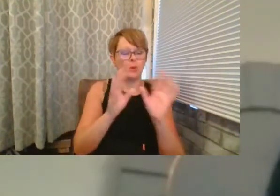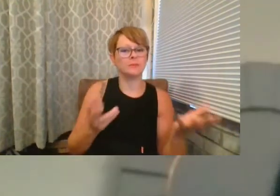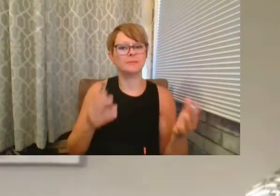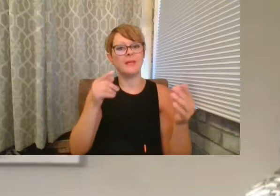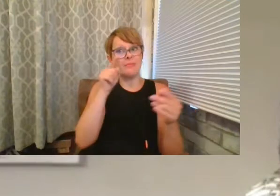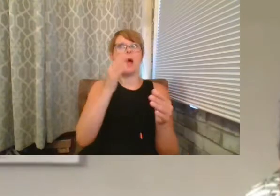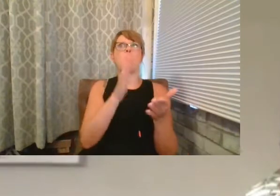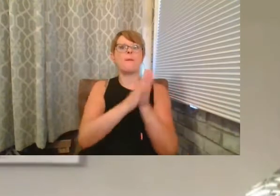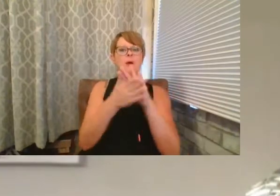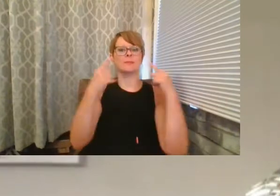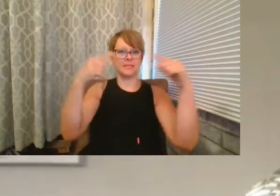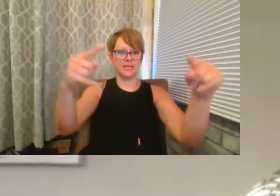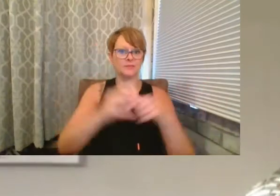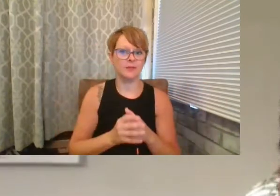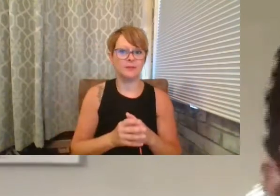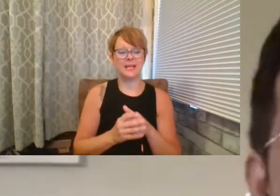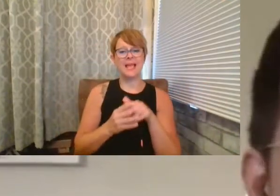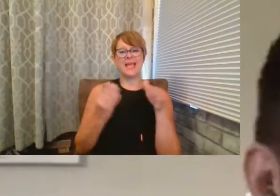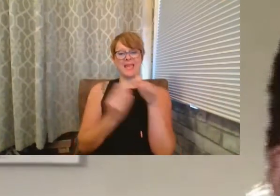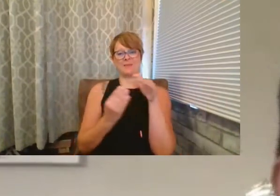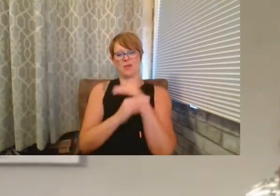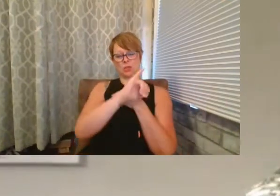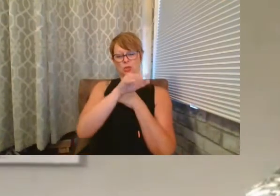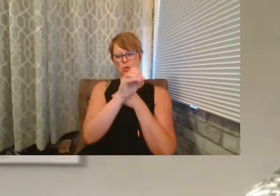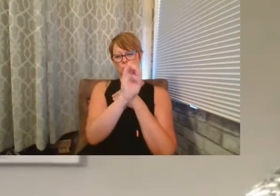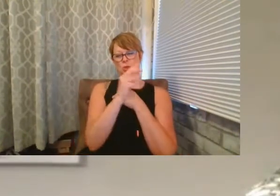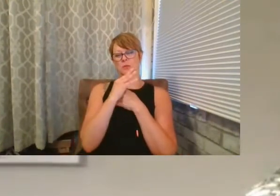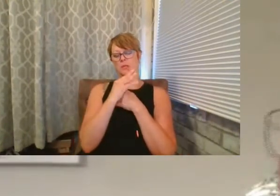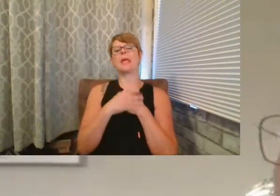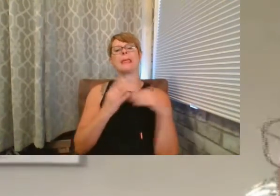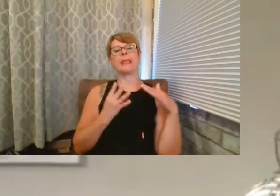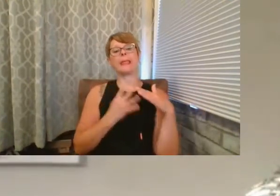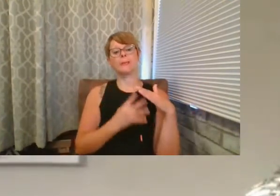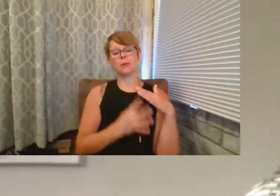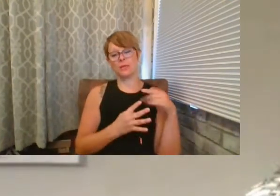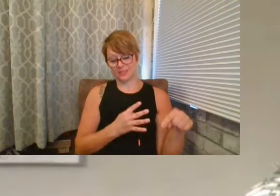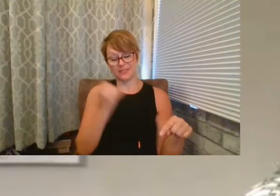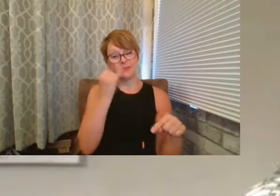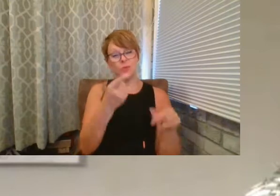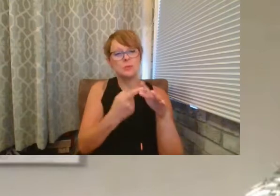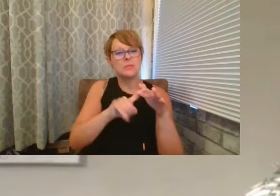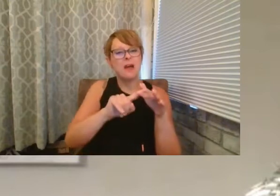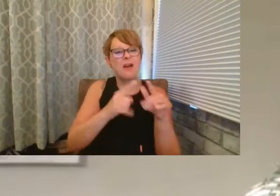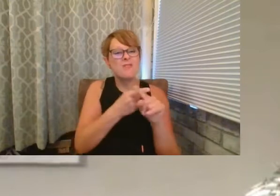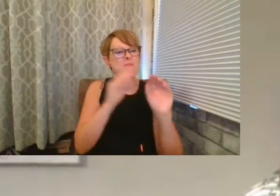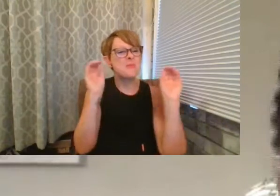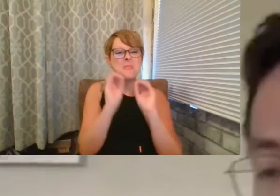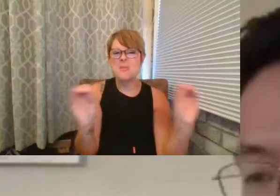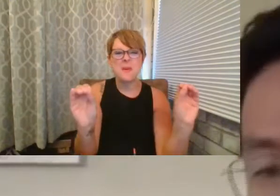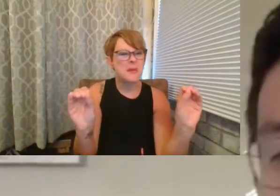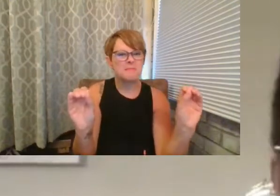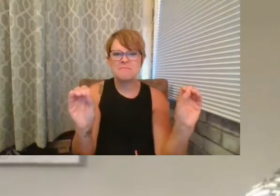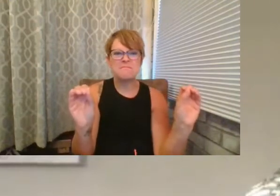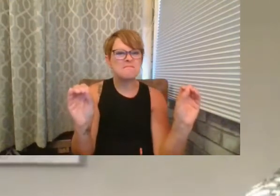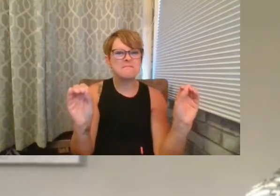I think as immigrants, I mean, like to be honest, you're starting from nothing. right? You're starting from no